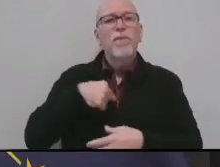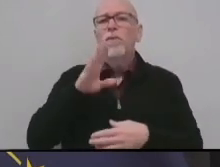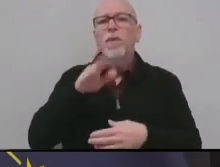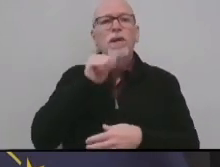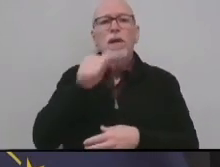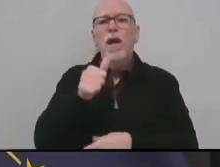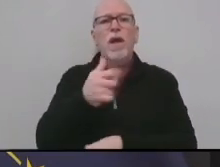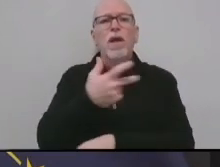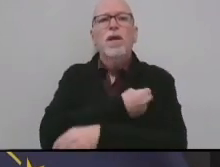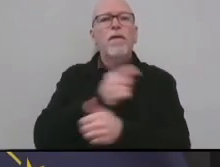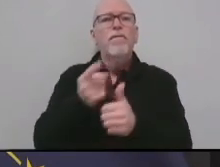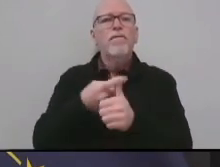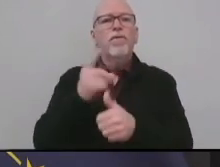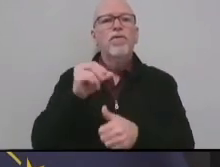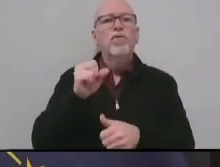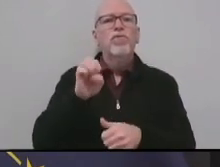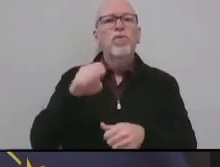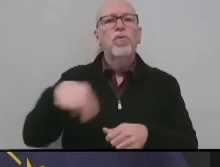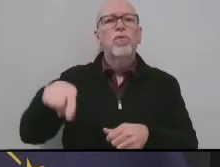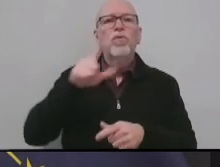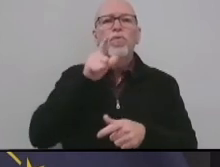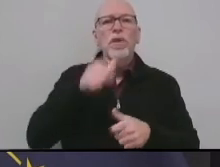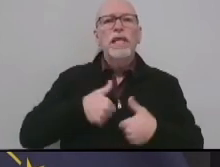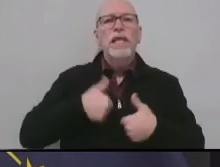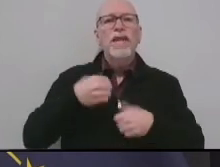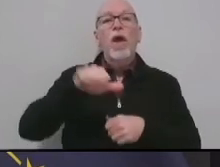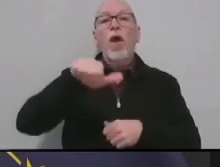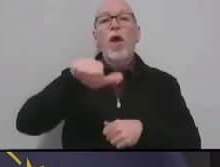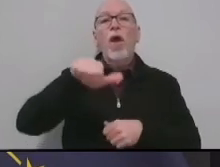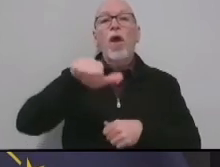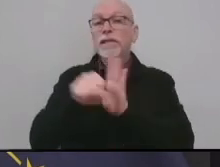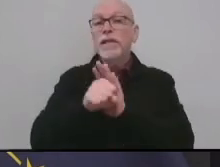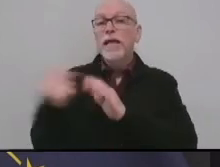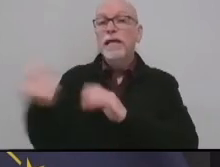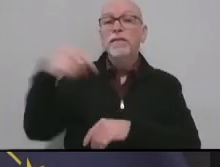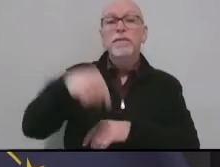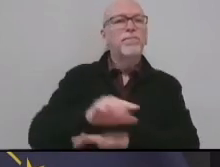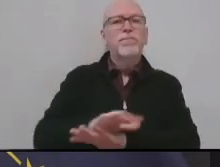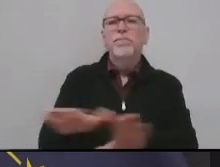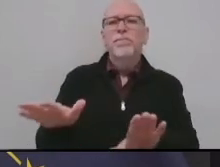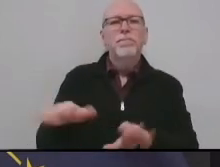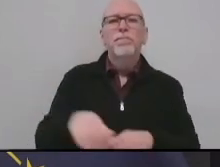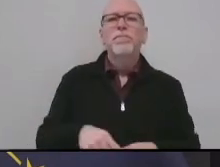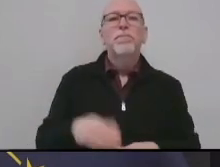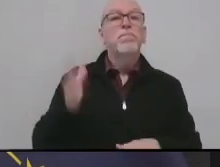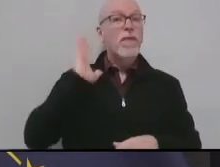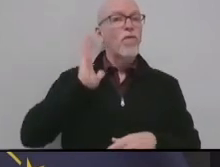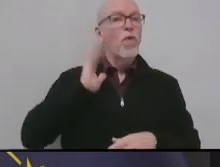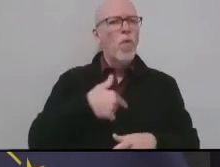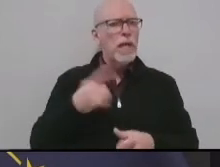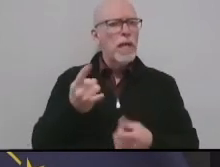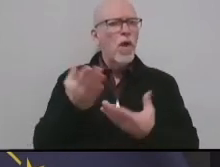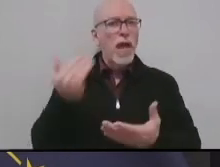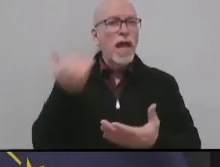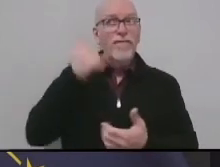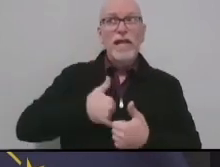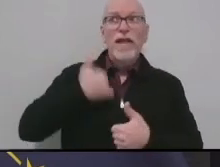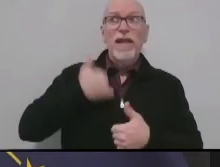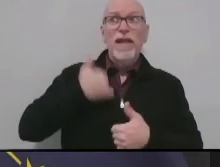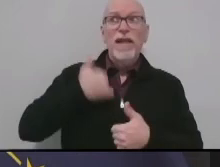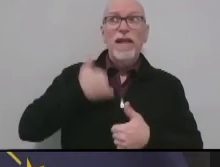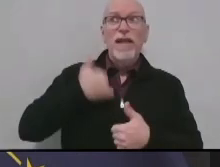first doses to people who live in other states. Initially, we offered the vaccine to people who lived in other states but worked in